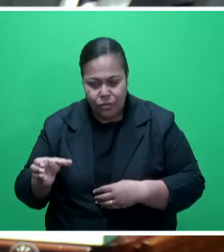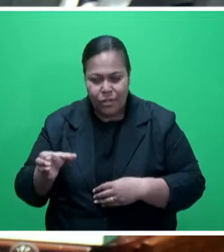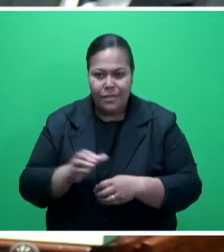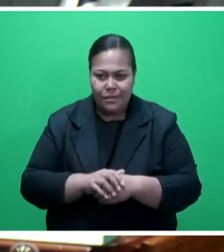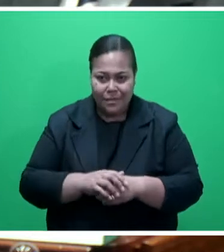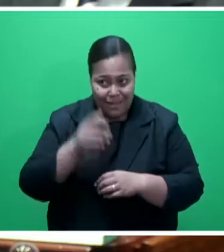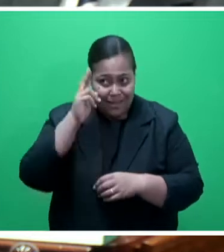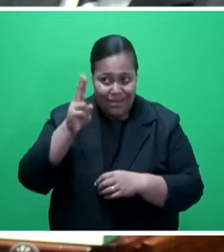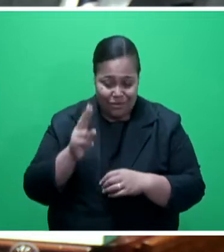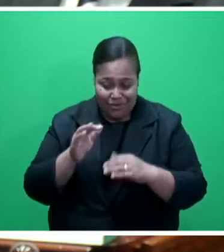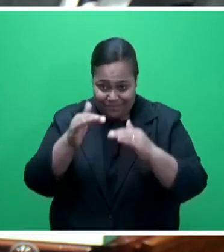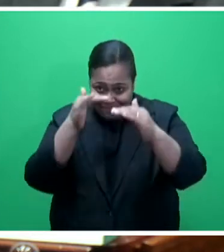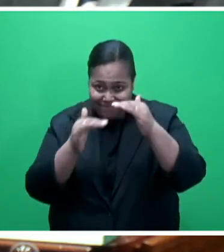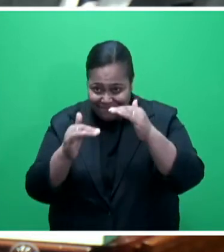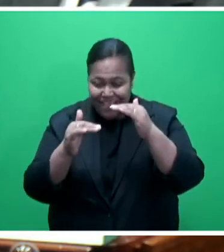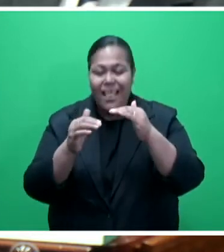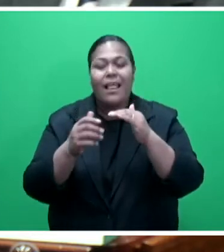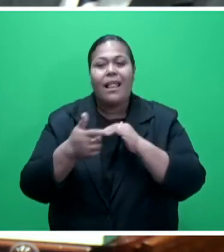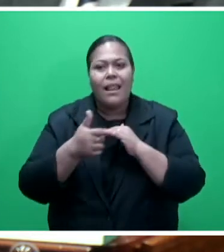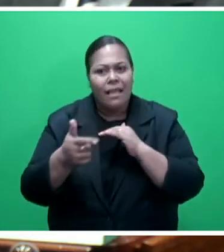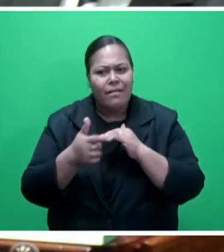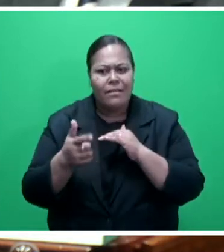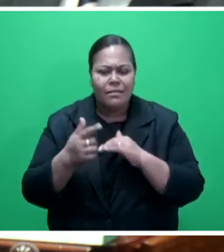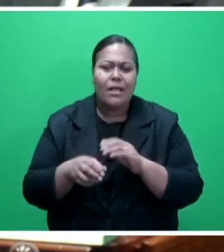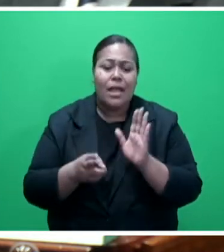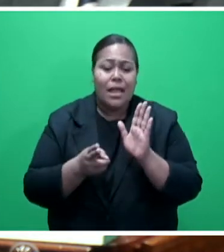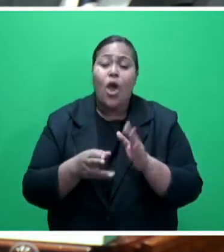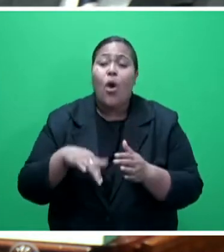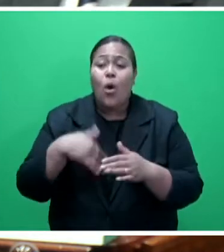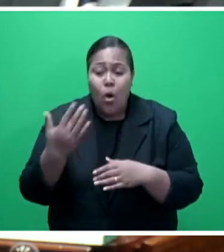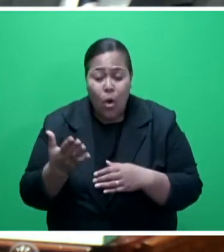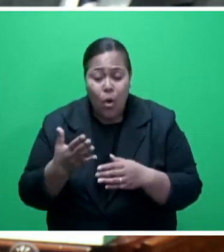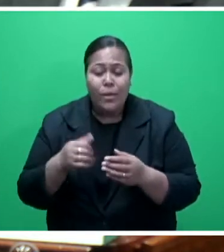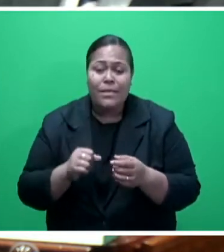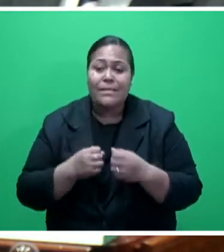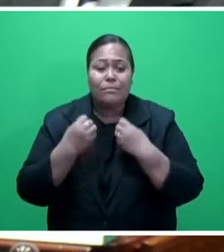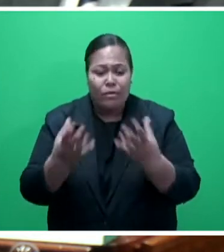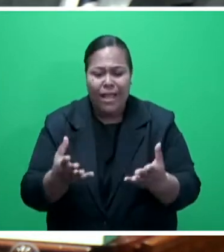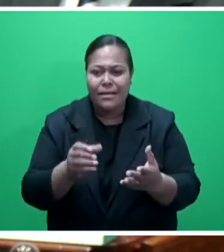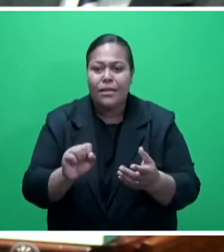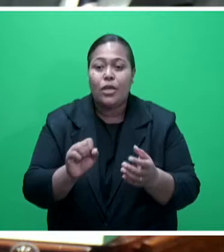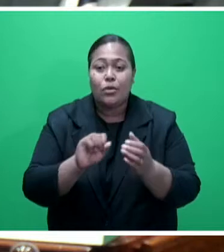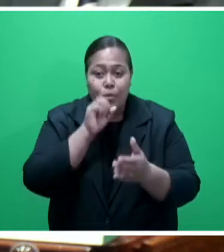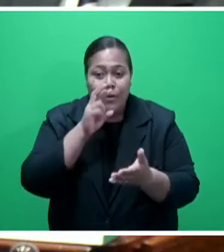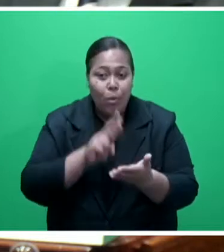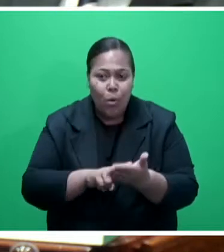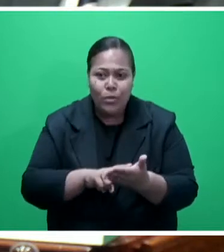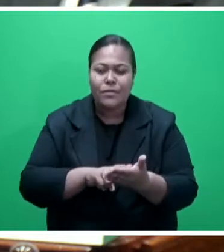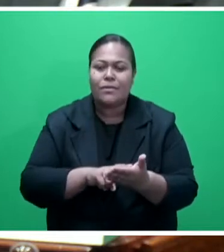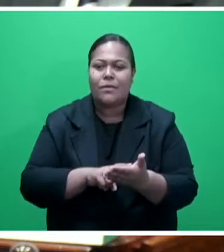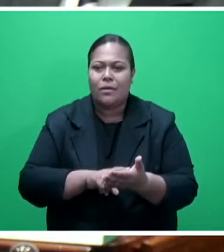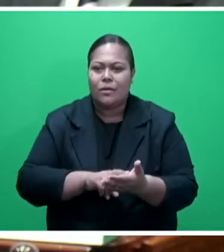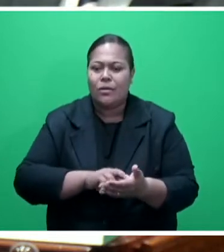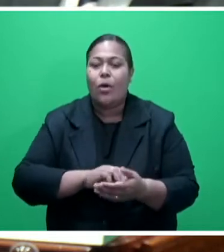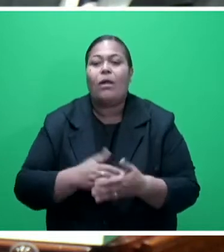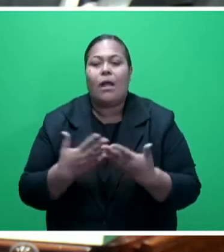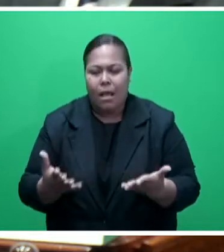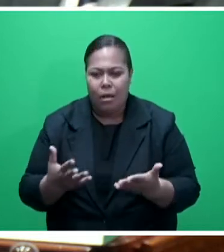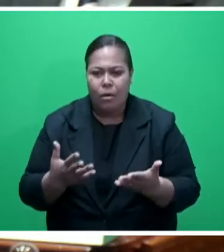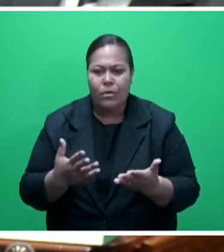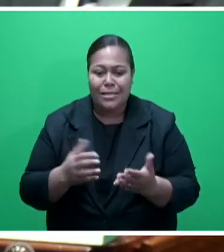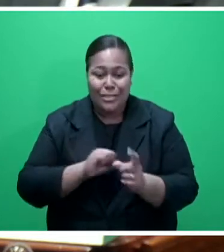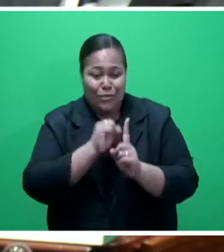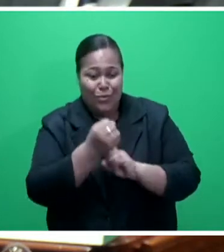The NDMO and divisional commissioners also provided situation reports and daily briefings on the state of response and